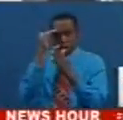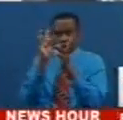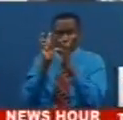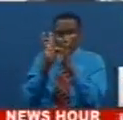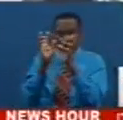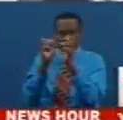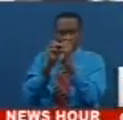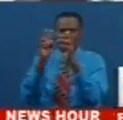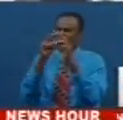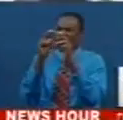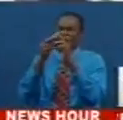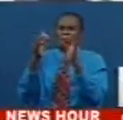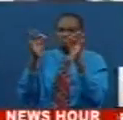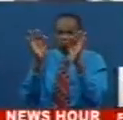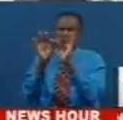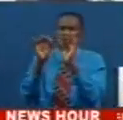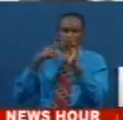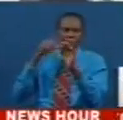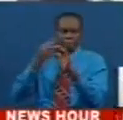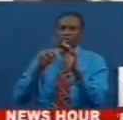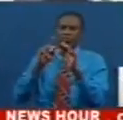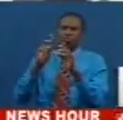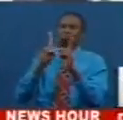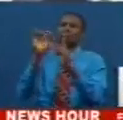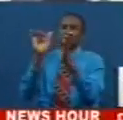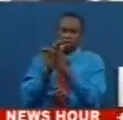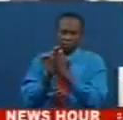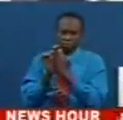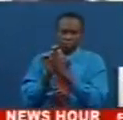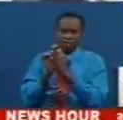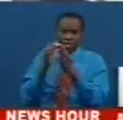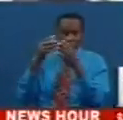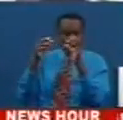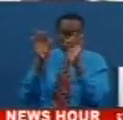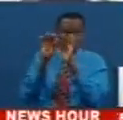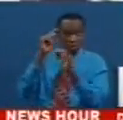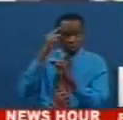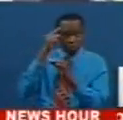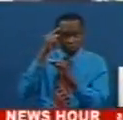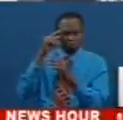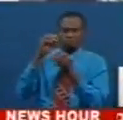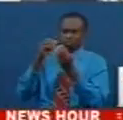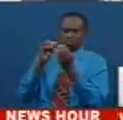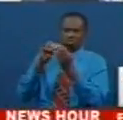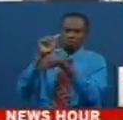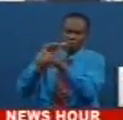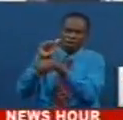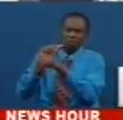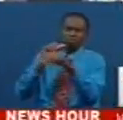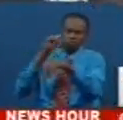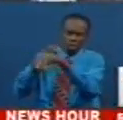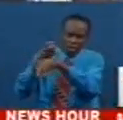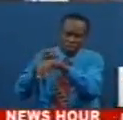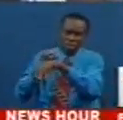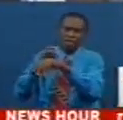important. As practitioners, this workshop is supposed to engage us the more and